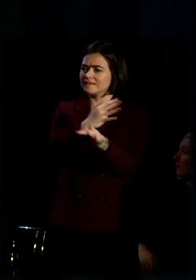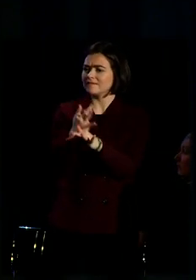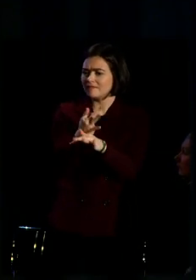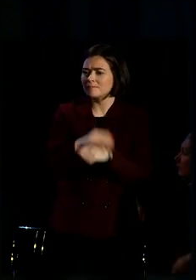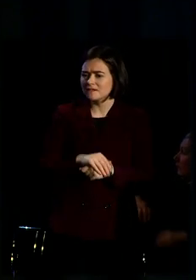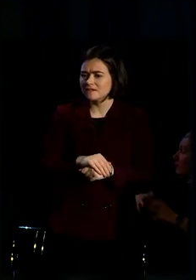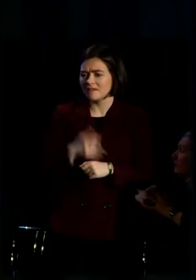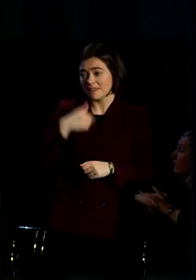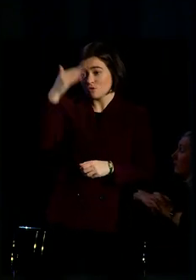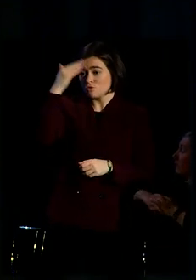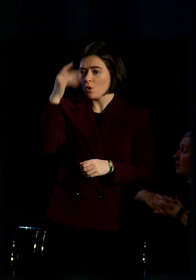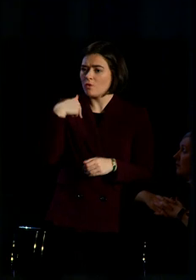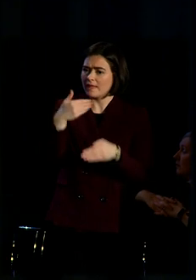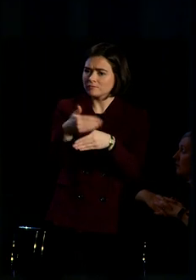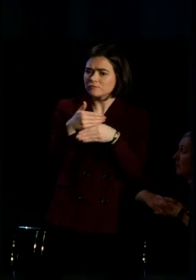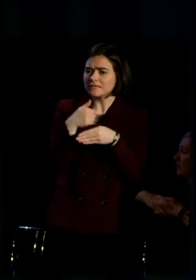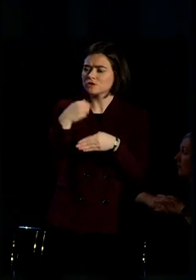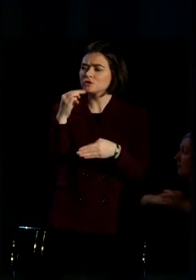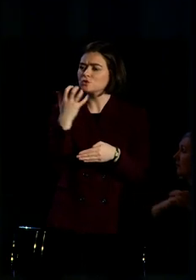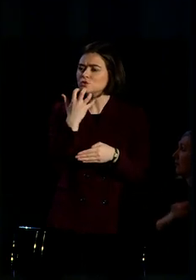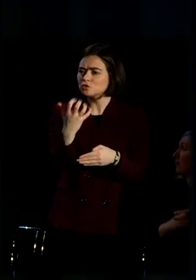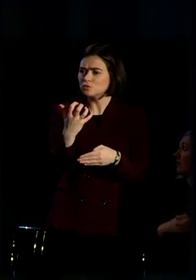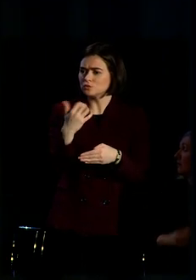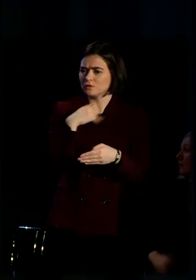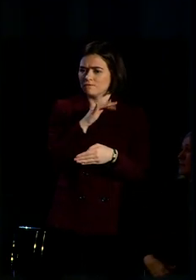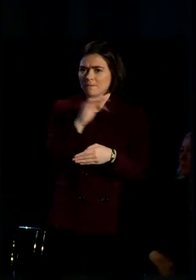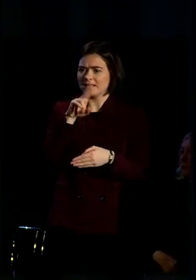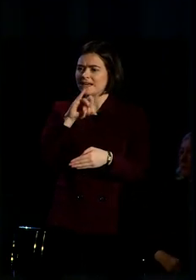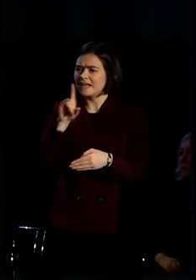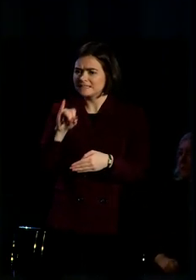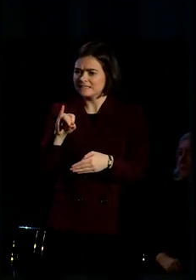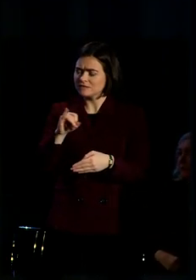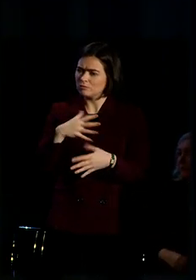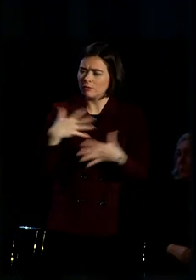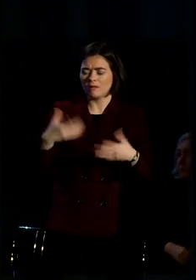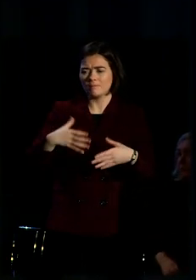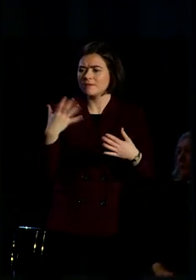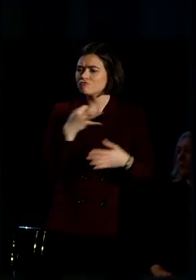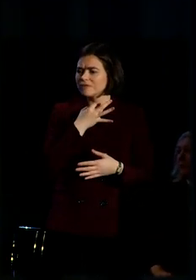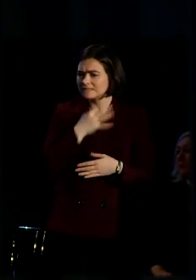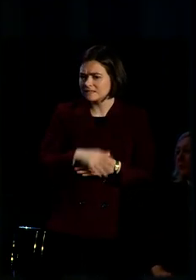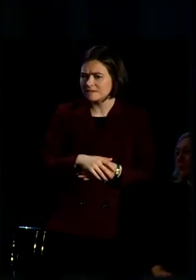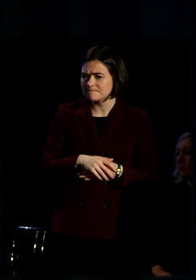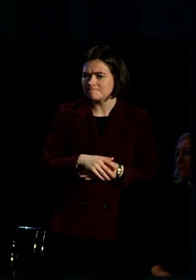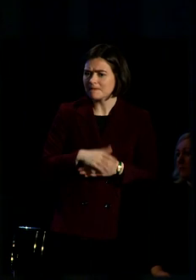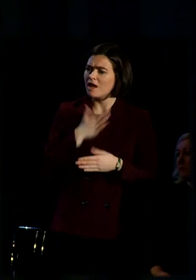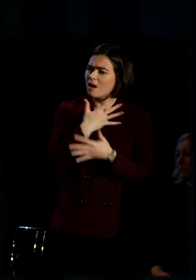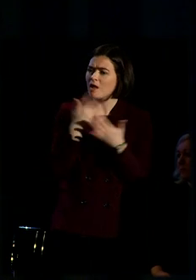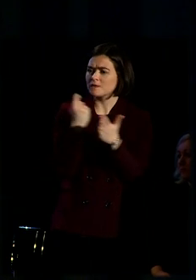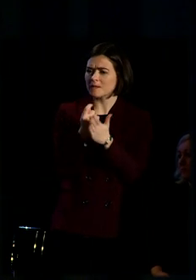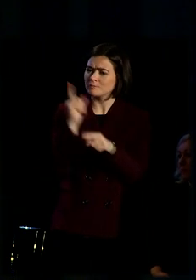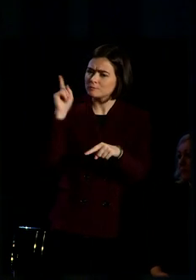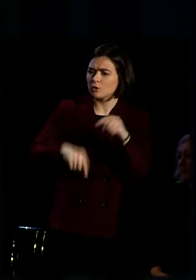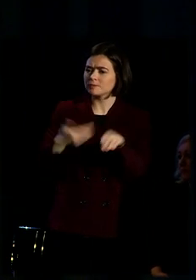They knew that sheltering Jews from the Nazis was a big risk, often punishable by death. My